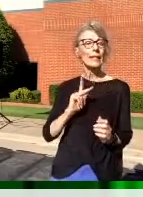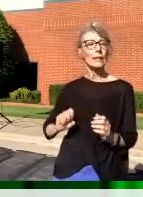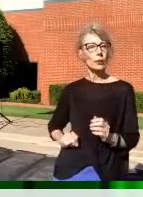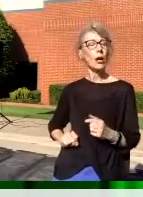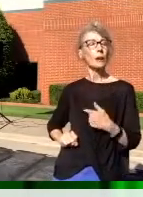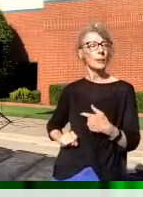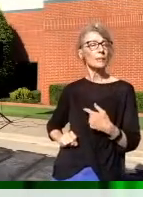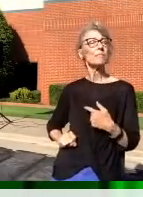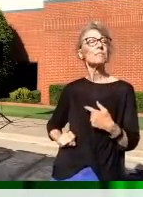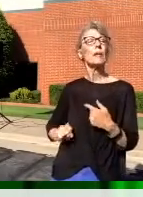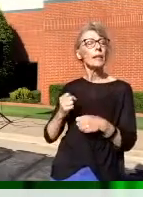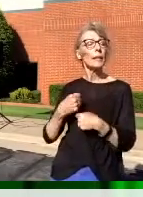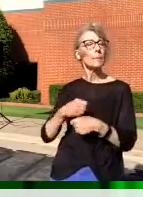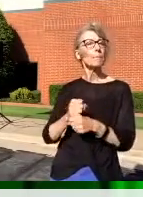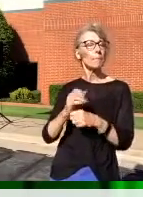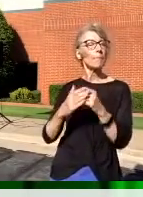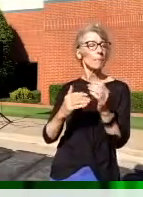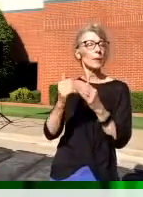learn